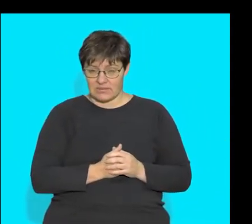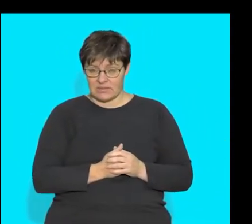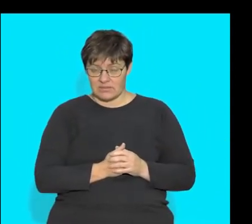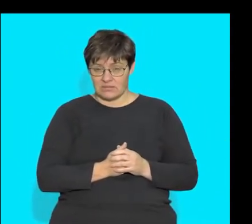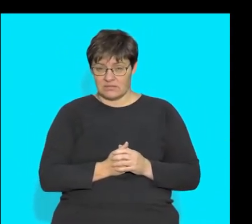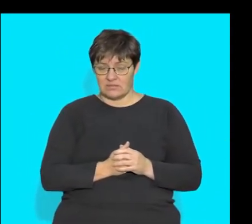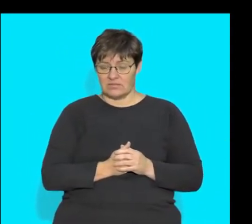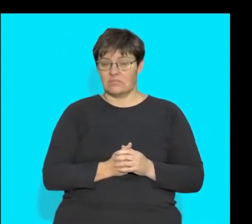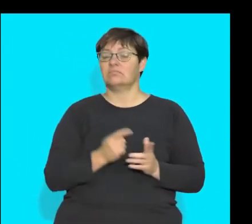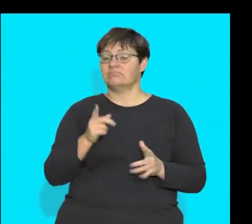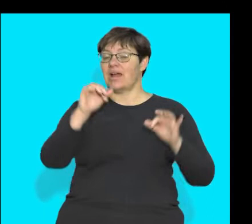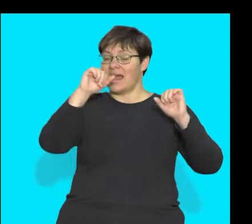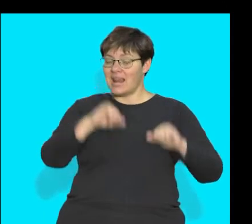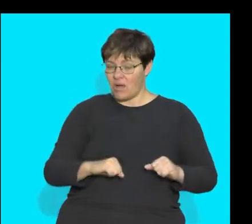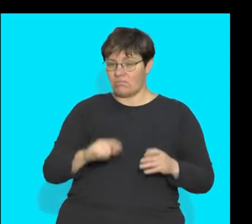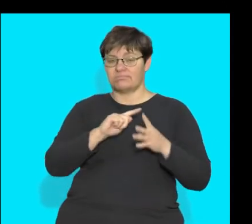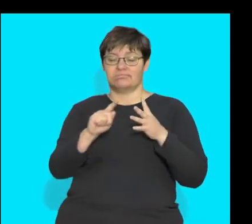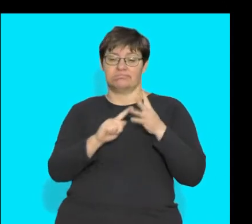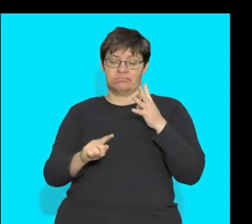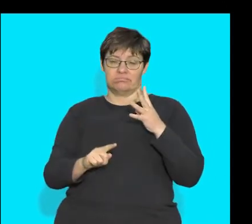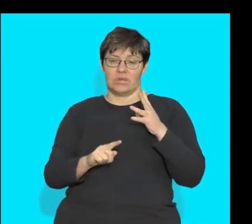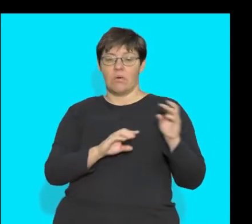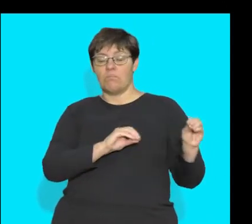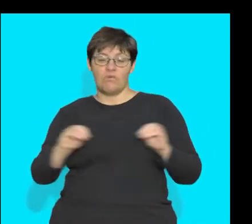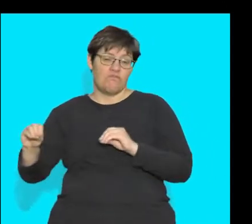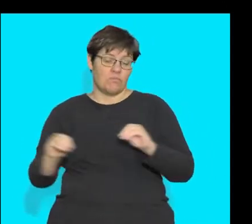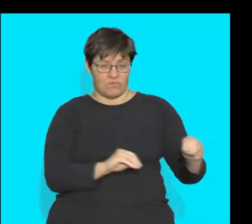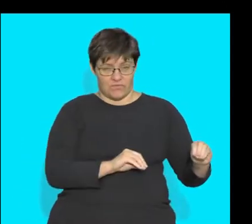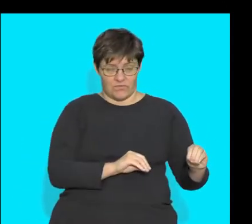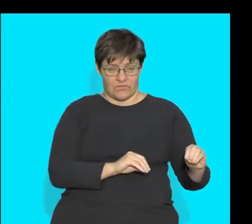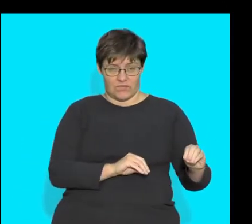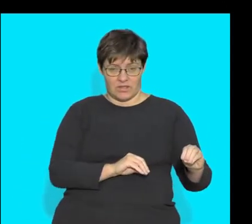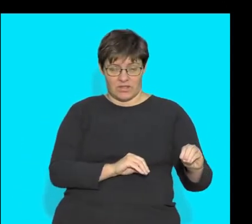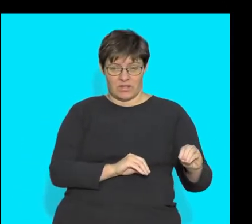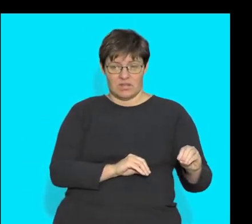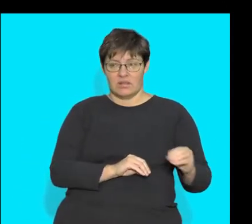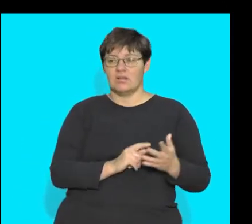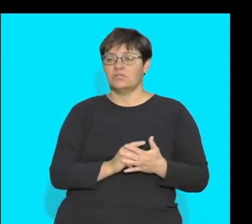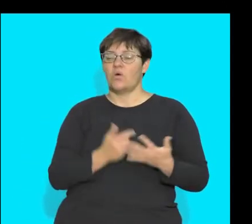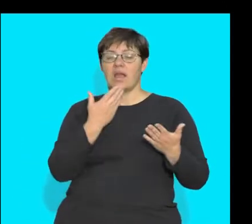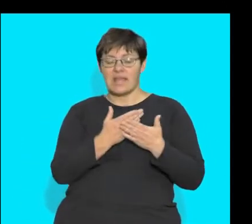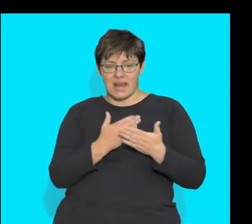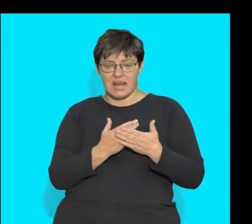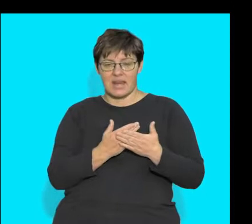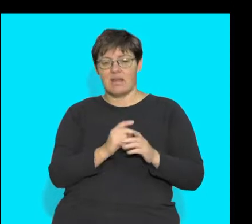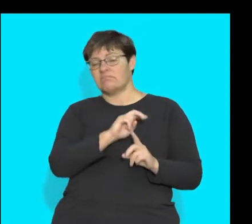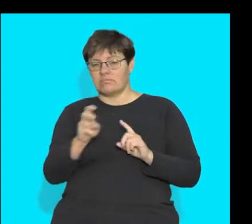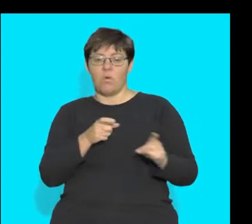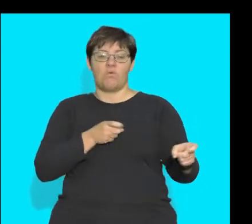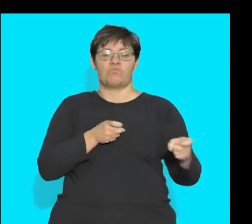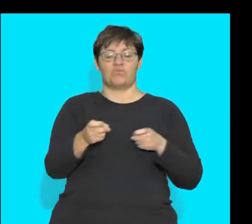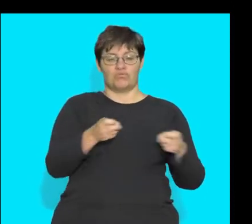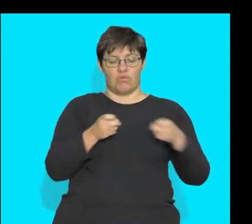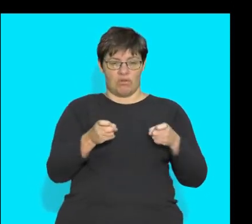membrane allows things to move in and to move out, so we can cross, so we can